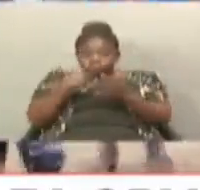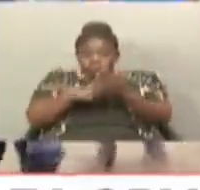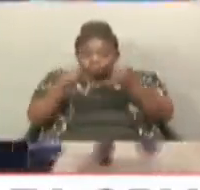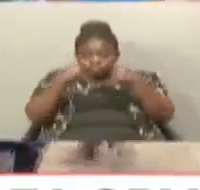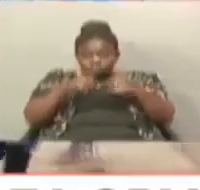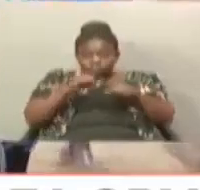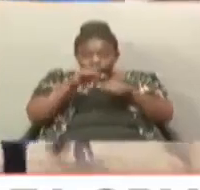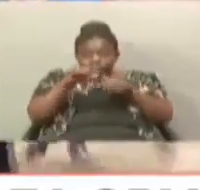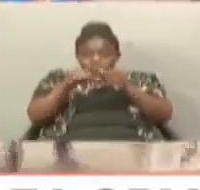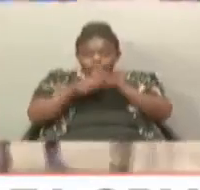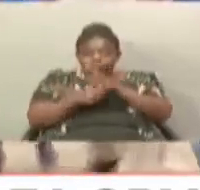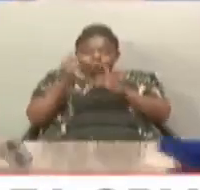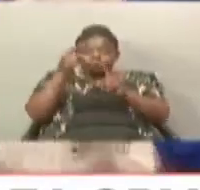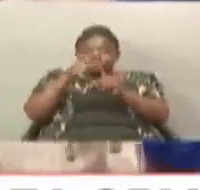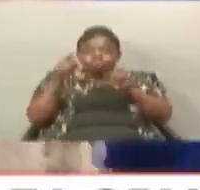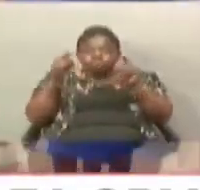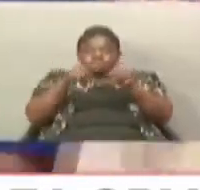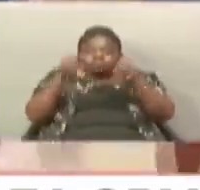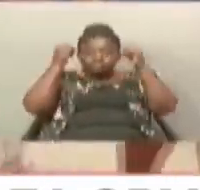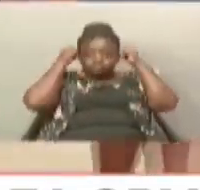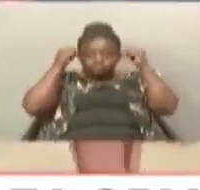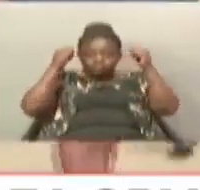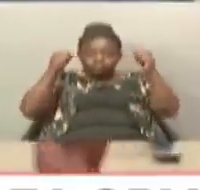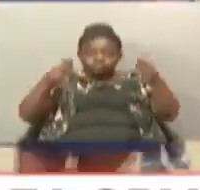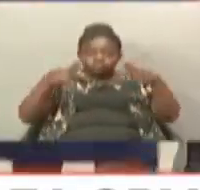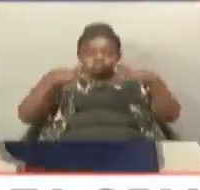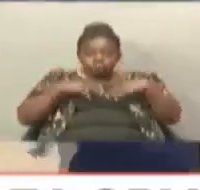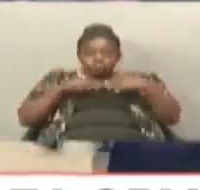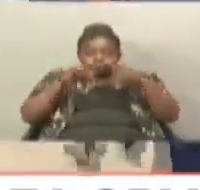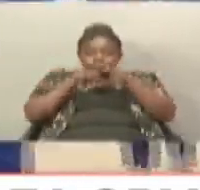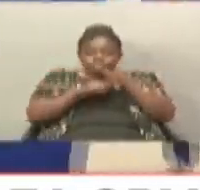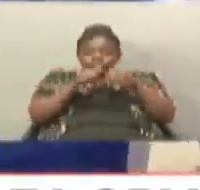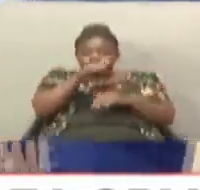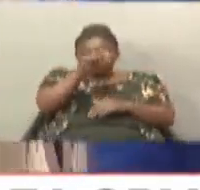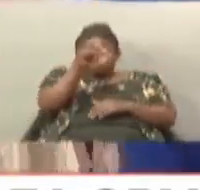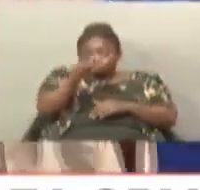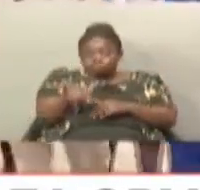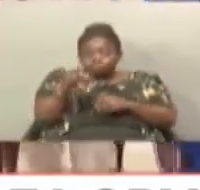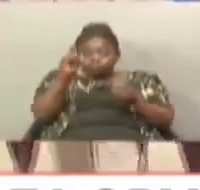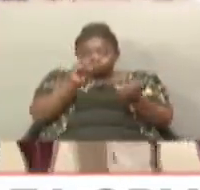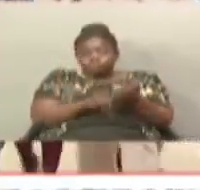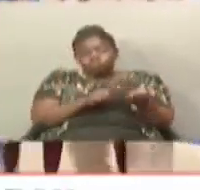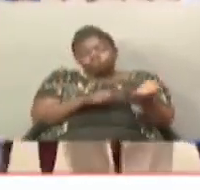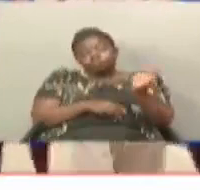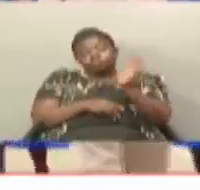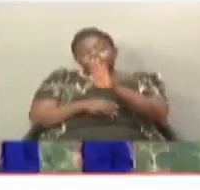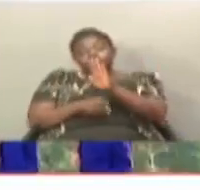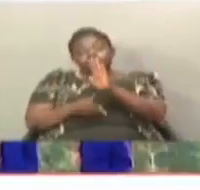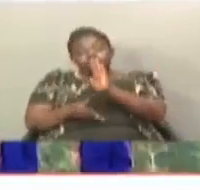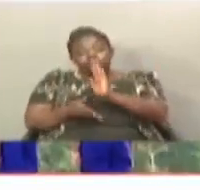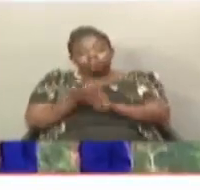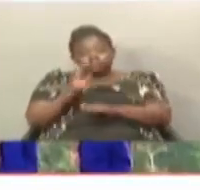ku nsonga z'amabaati era Pulezidenti n'asemba ensonga ya buli eyagafuna okugazzaayo mu bwangu.